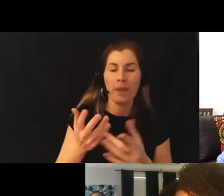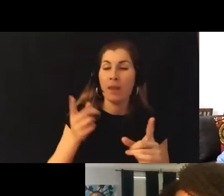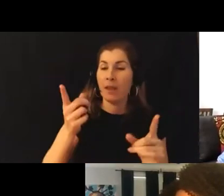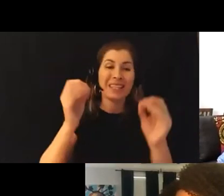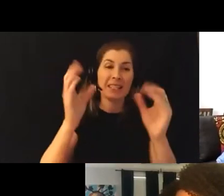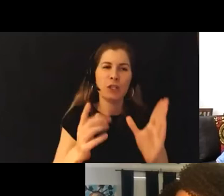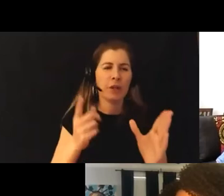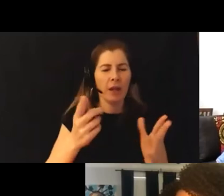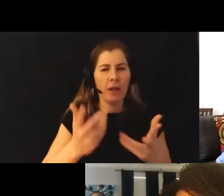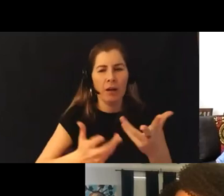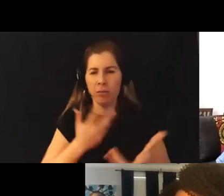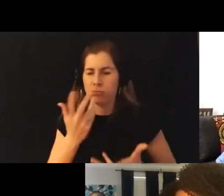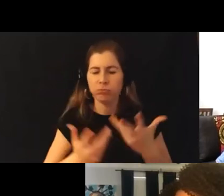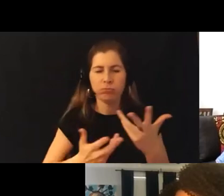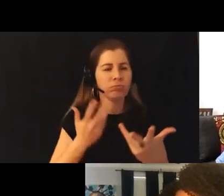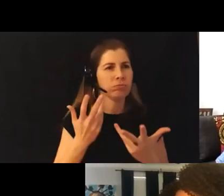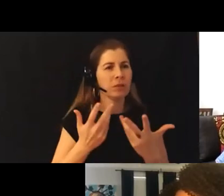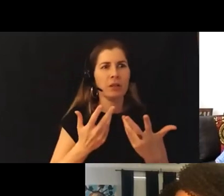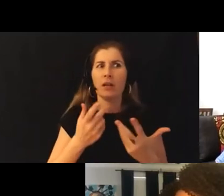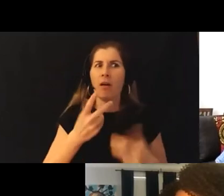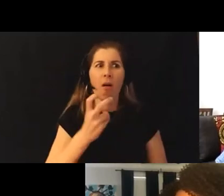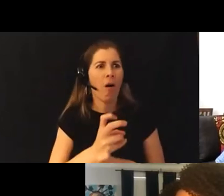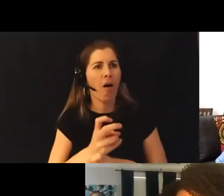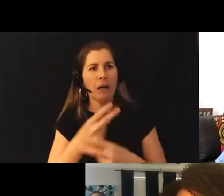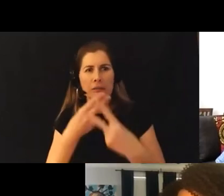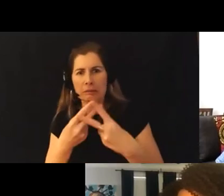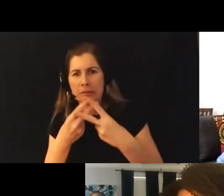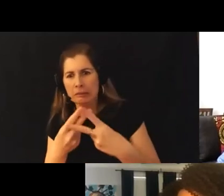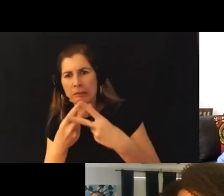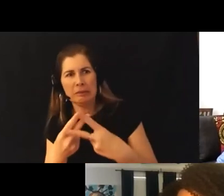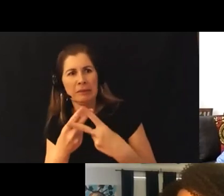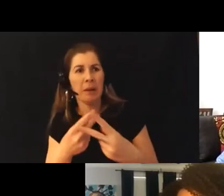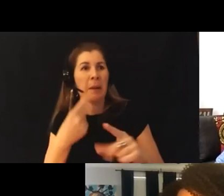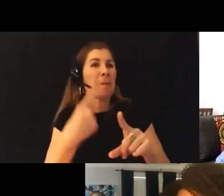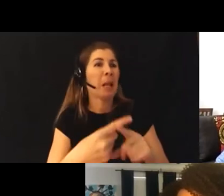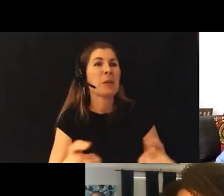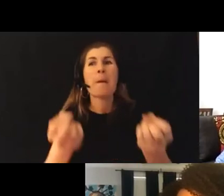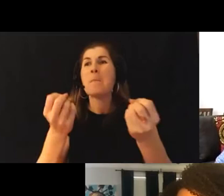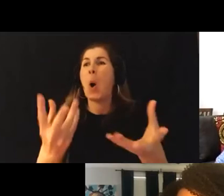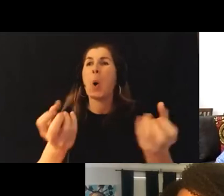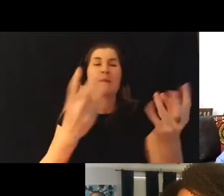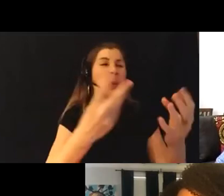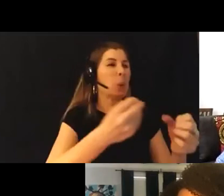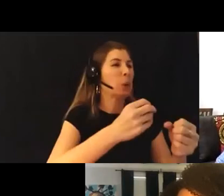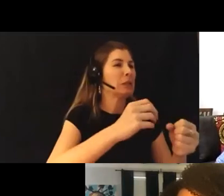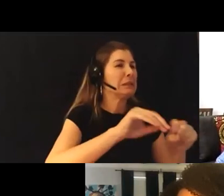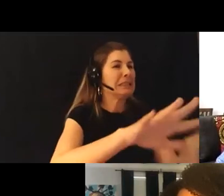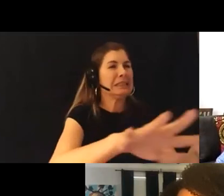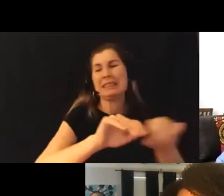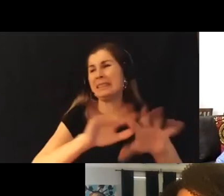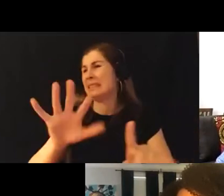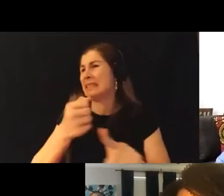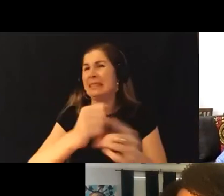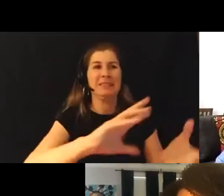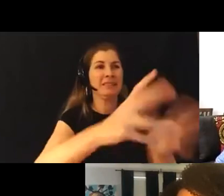the emotional impacts of shelter in place and the multiple pandemics that we're dealing with right now. And teaching